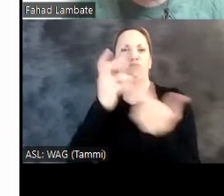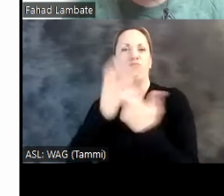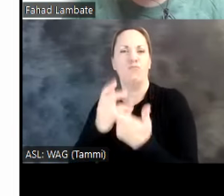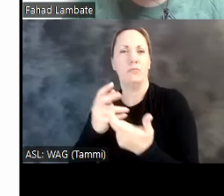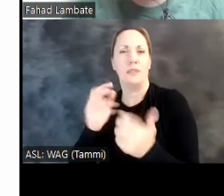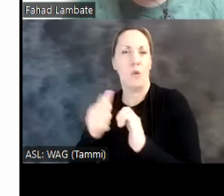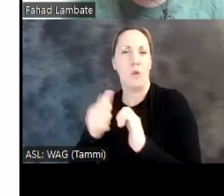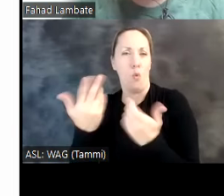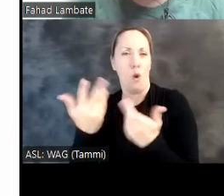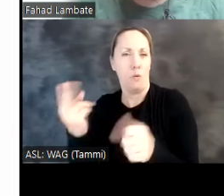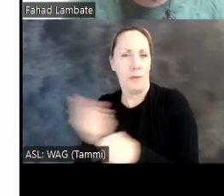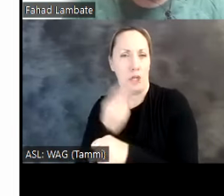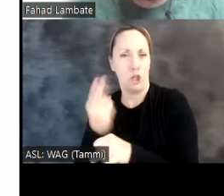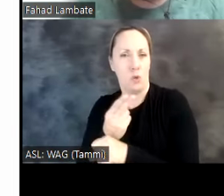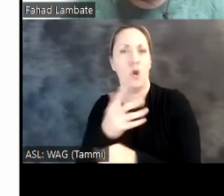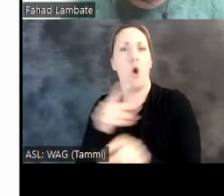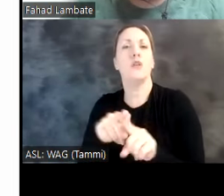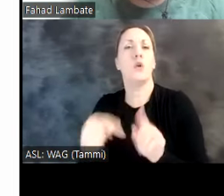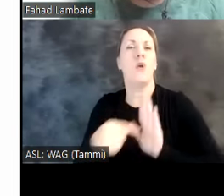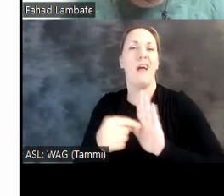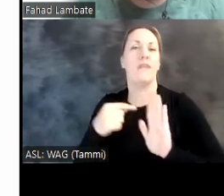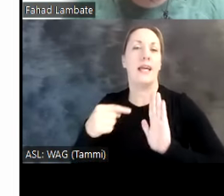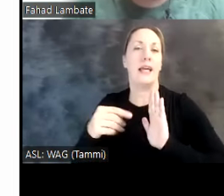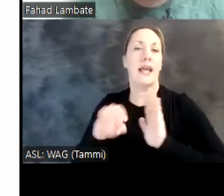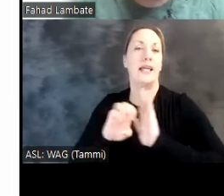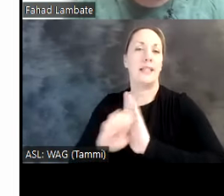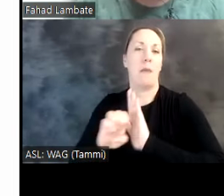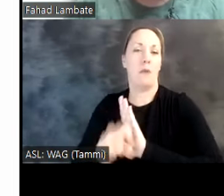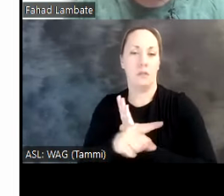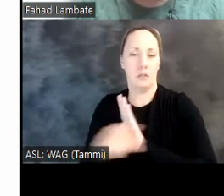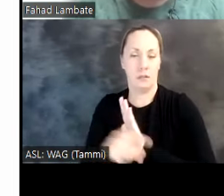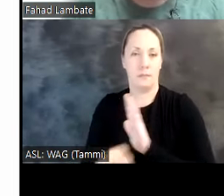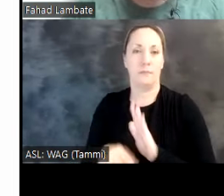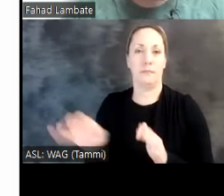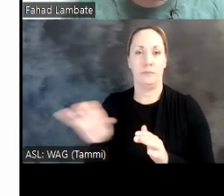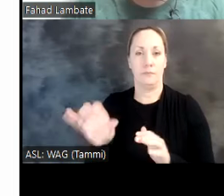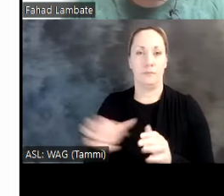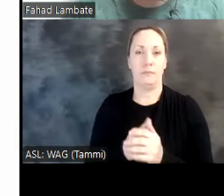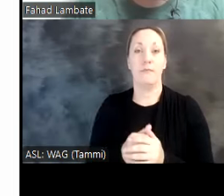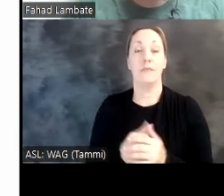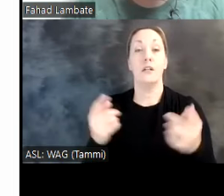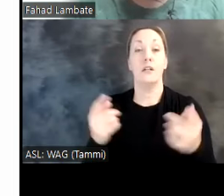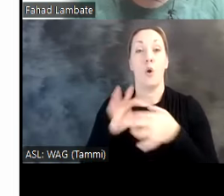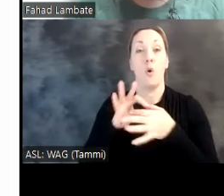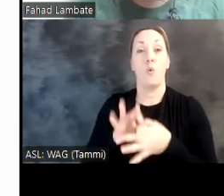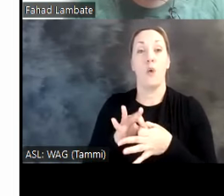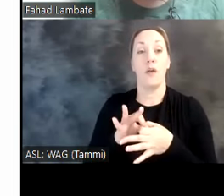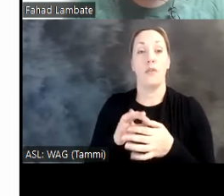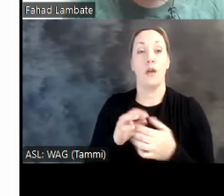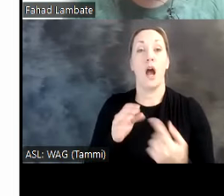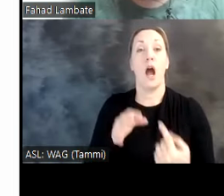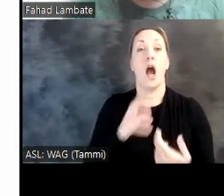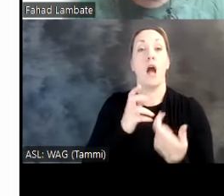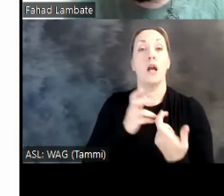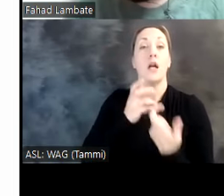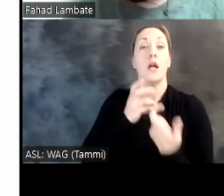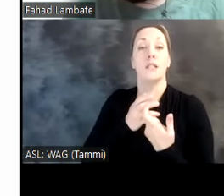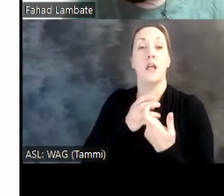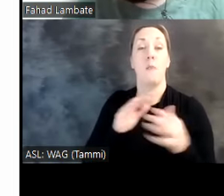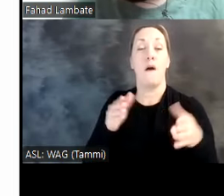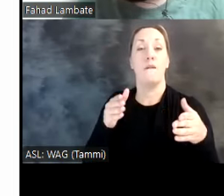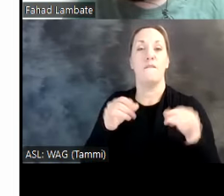have certain examples of it. I will go through that as well. So when it comes to custom focus styling, it can be